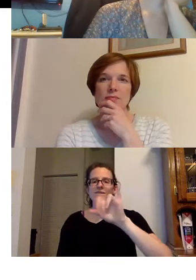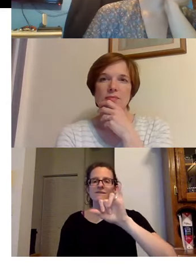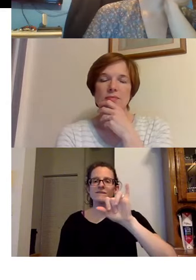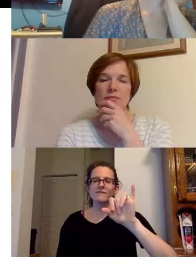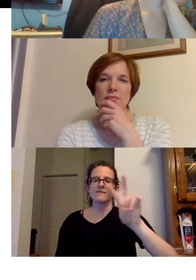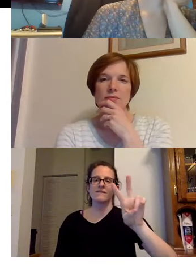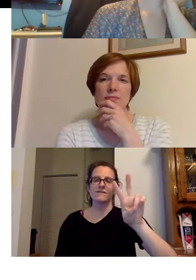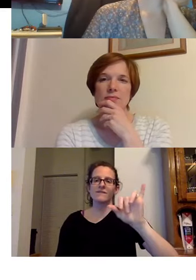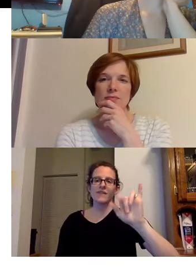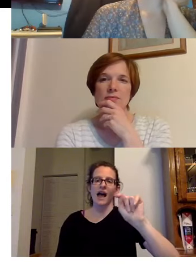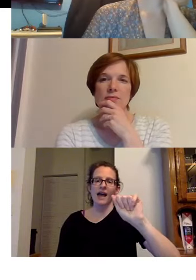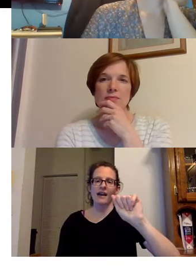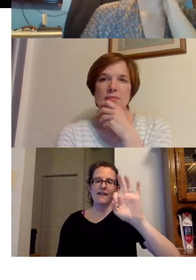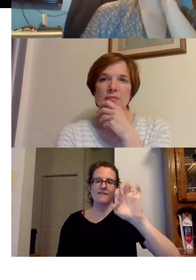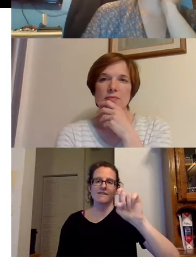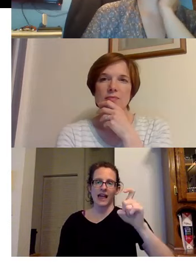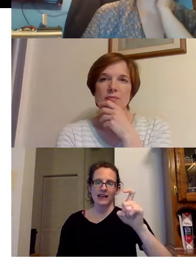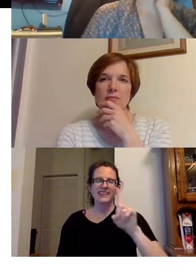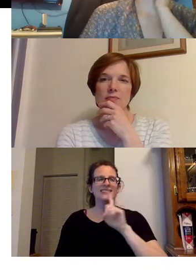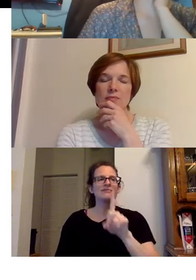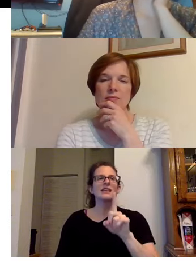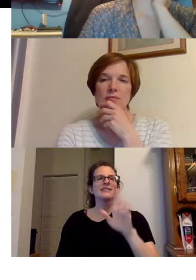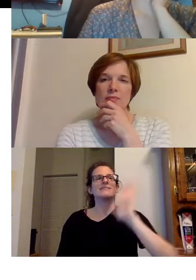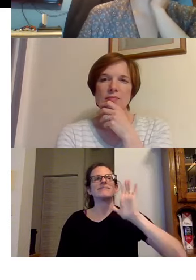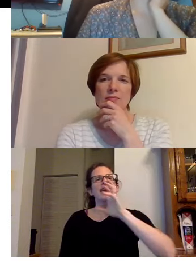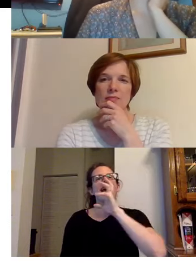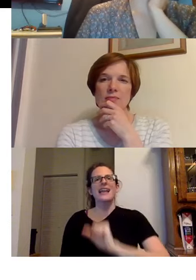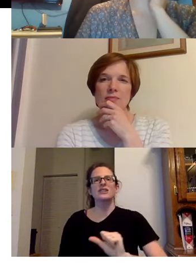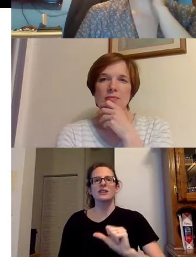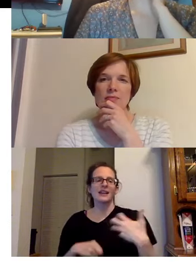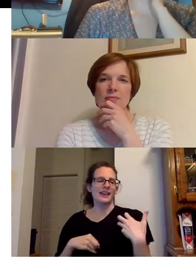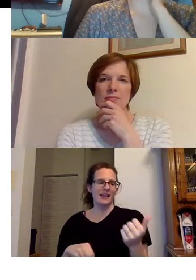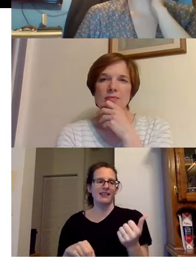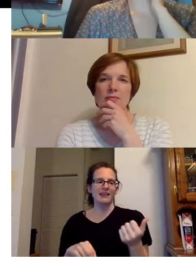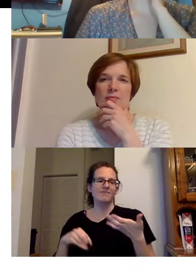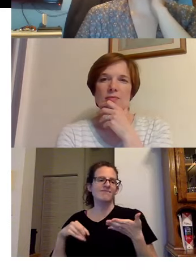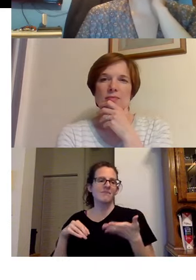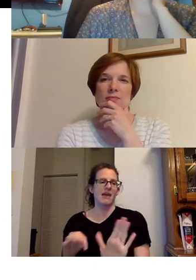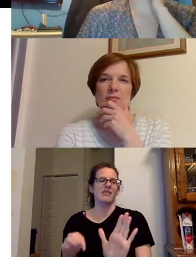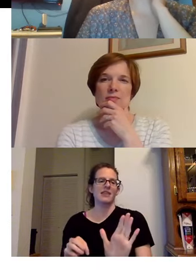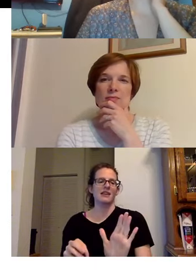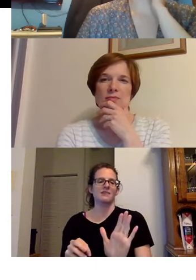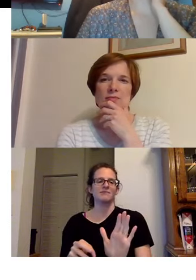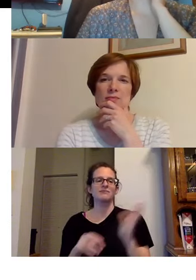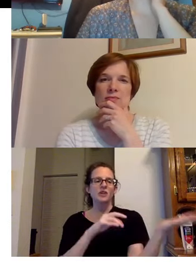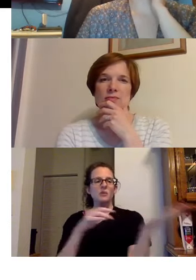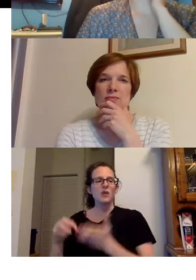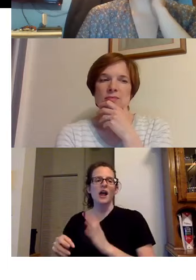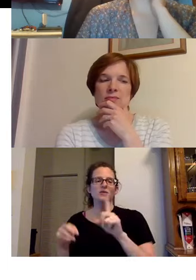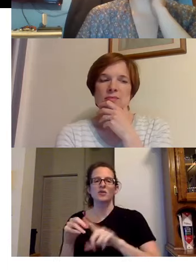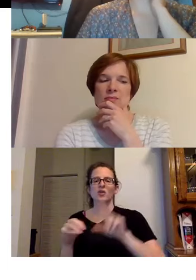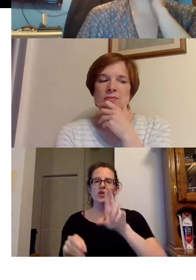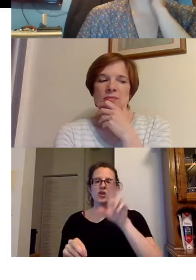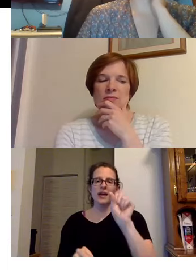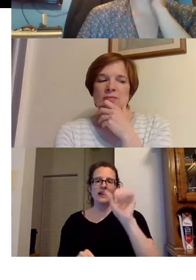a technique. It's an ancient healing method brought to the U.S. by Stanley Burroughs. And